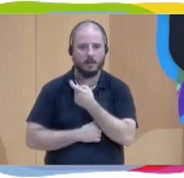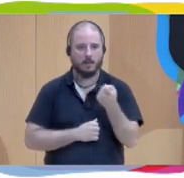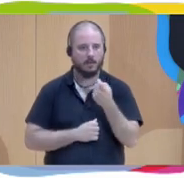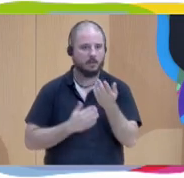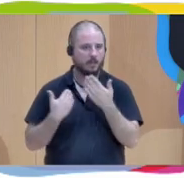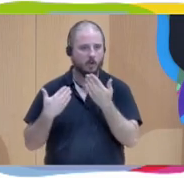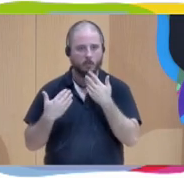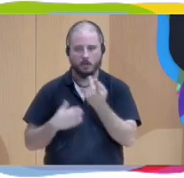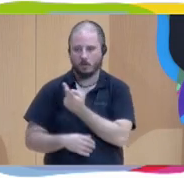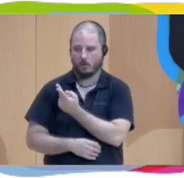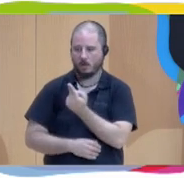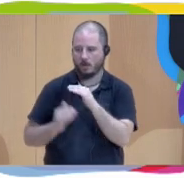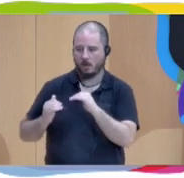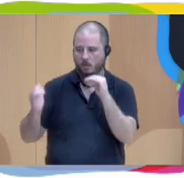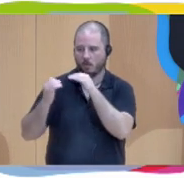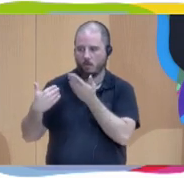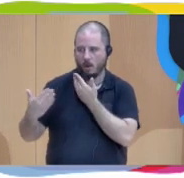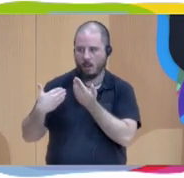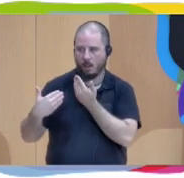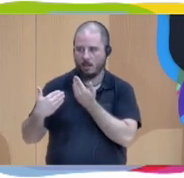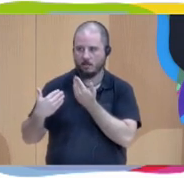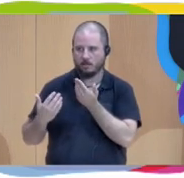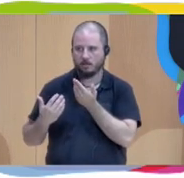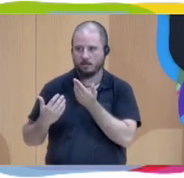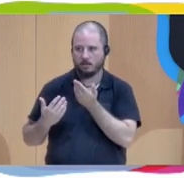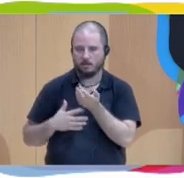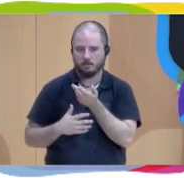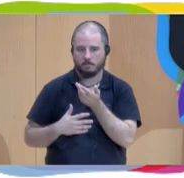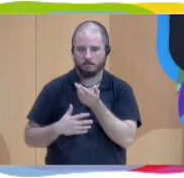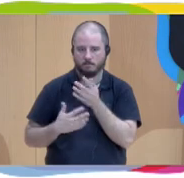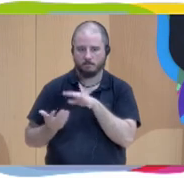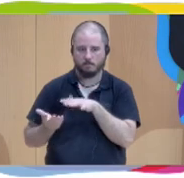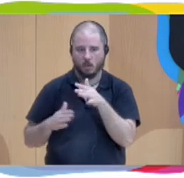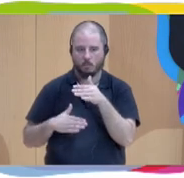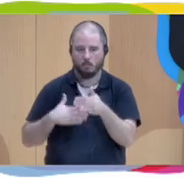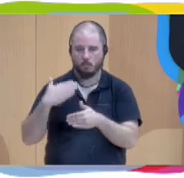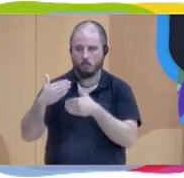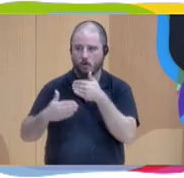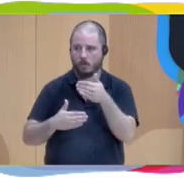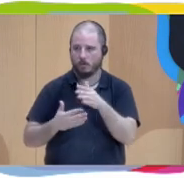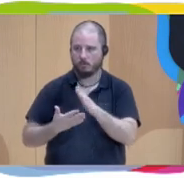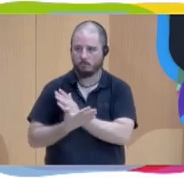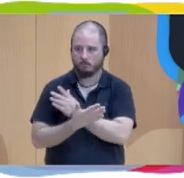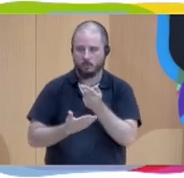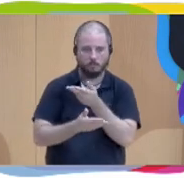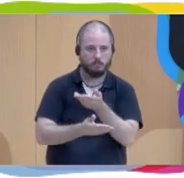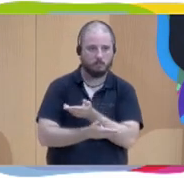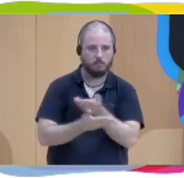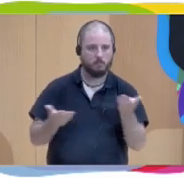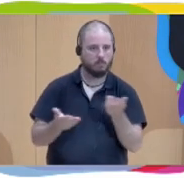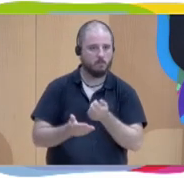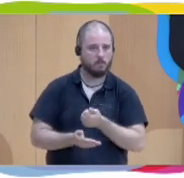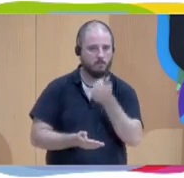processes and gain some more confidence on how to practice this dialogical approach.